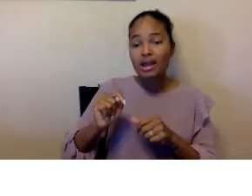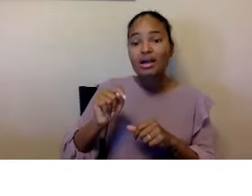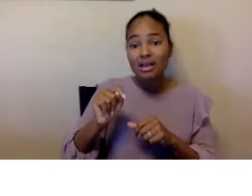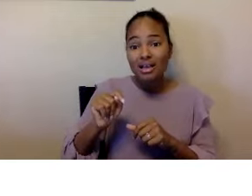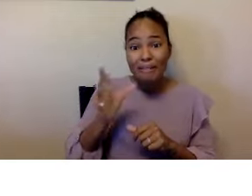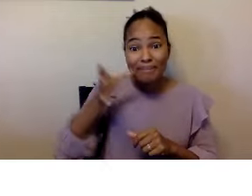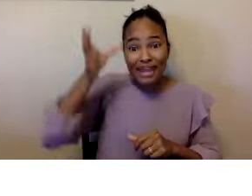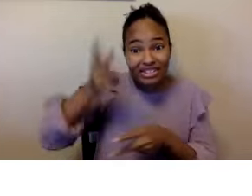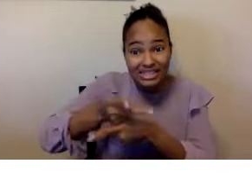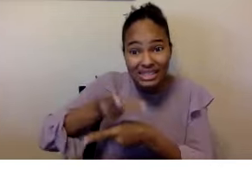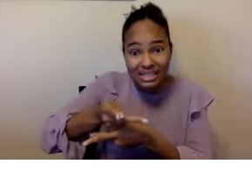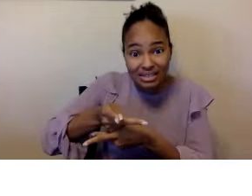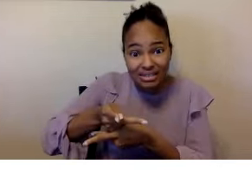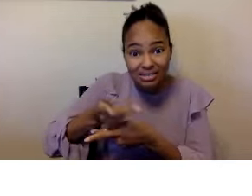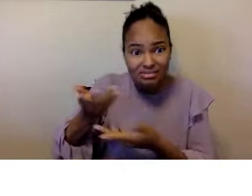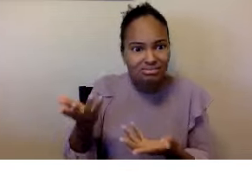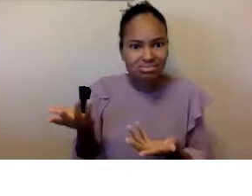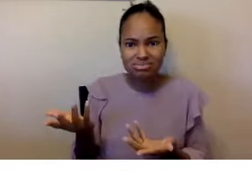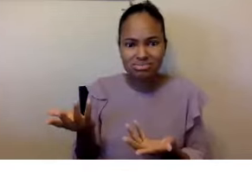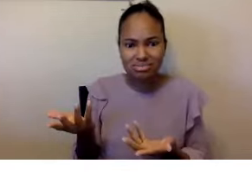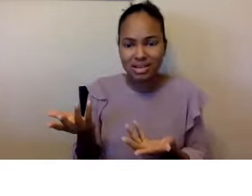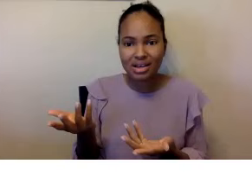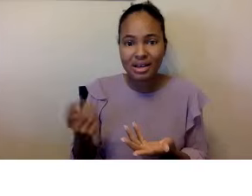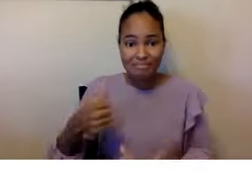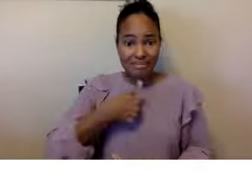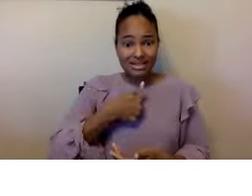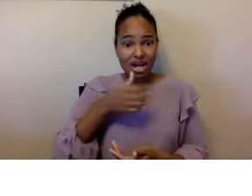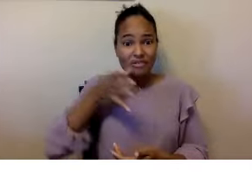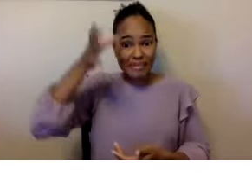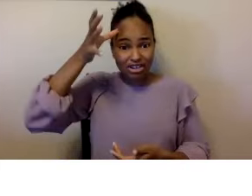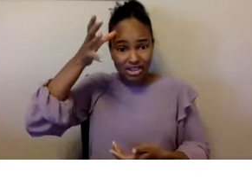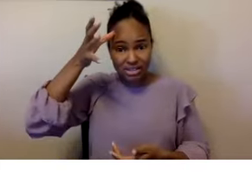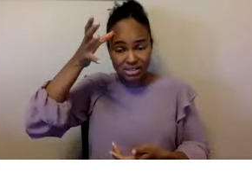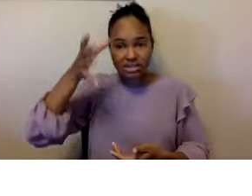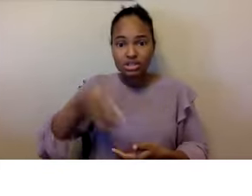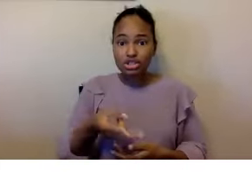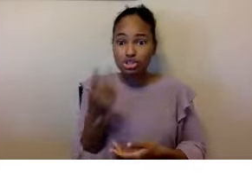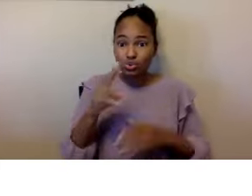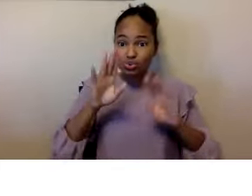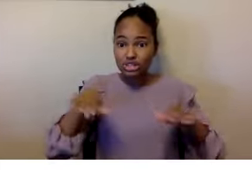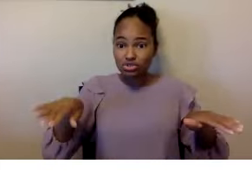I am a parent of 2 children, a goddaughter and a son.